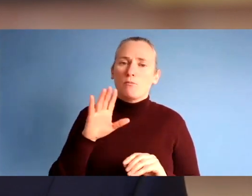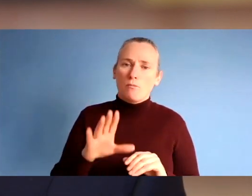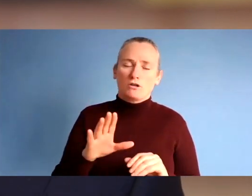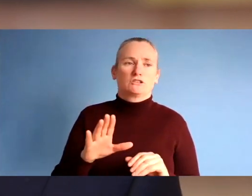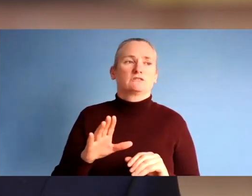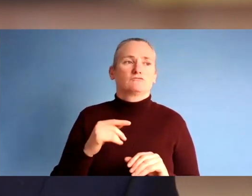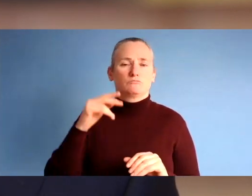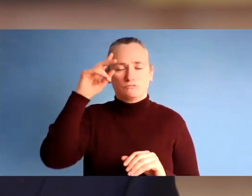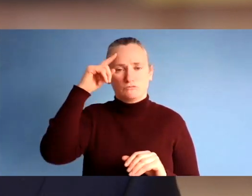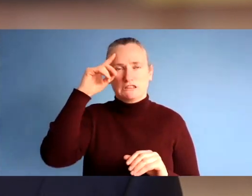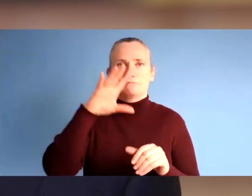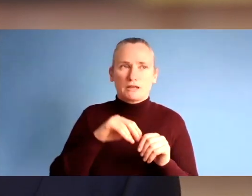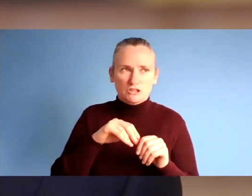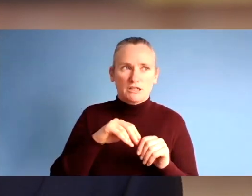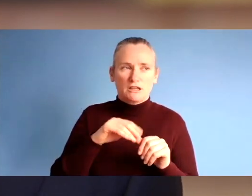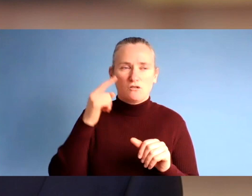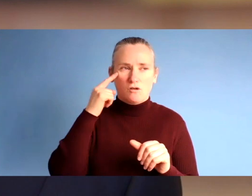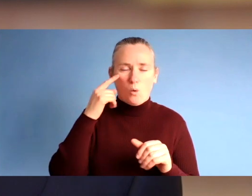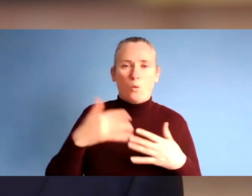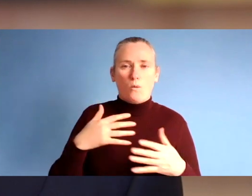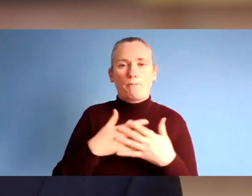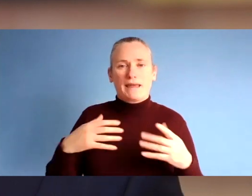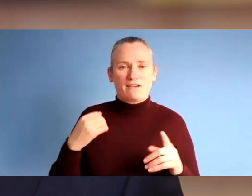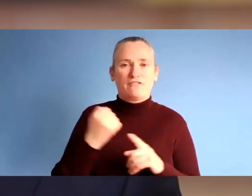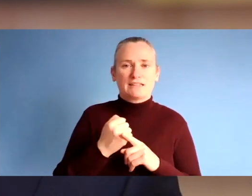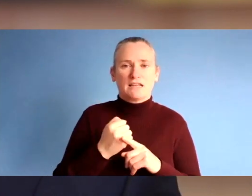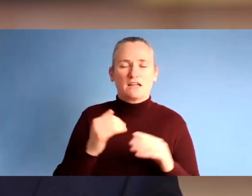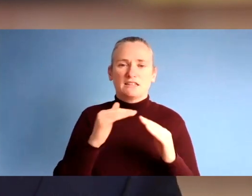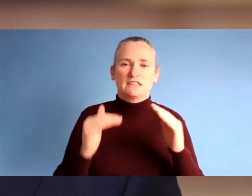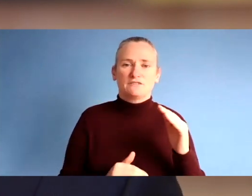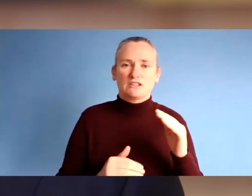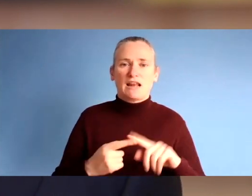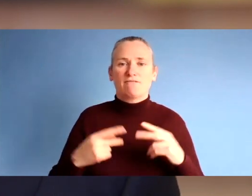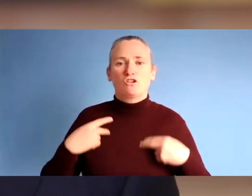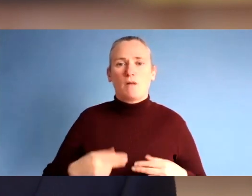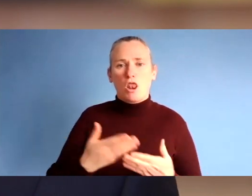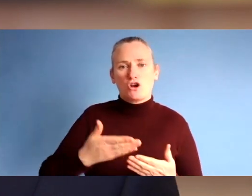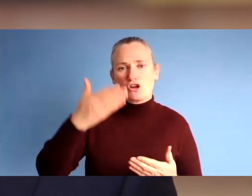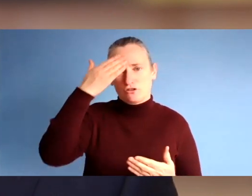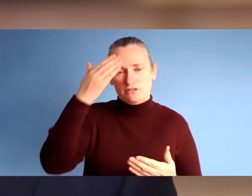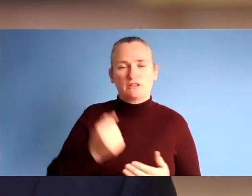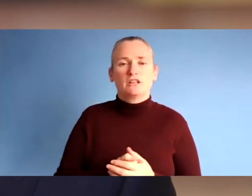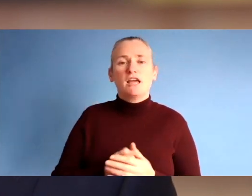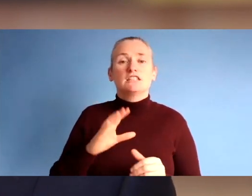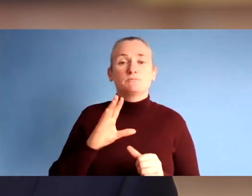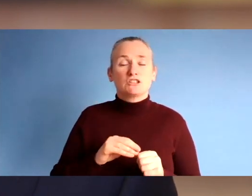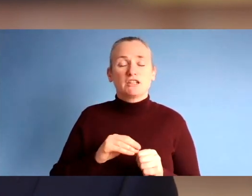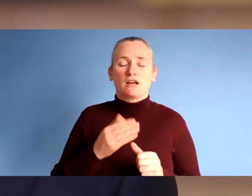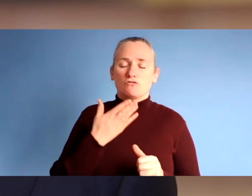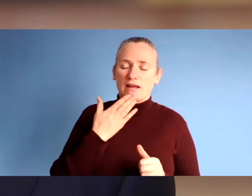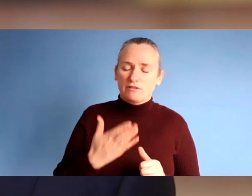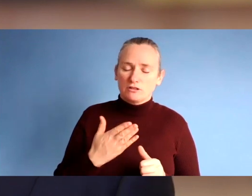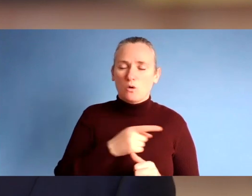the particularly significant impact it has had on disadvantaged and vulnerable learners. We are particularly grateful to all